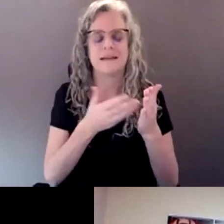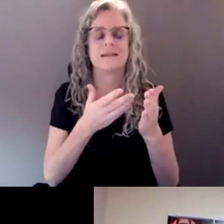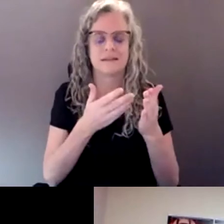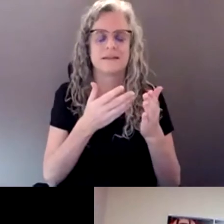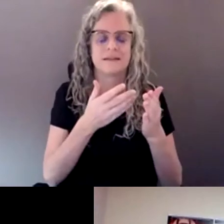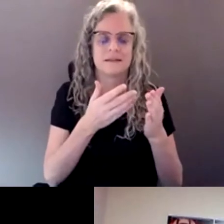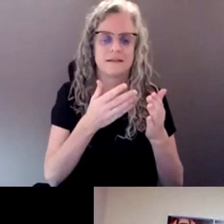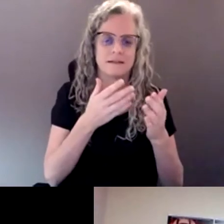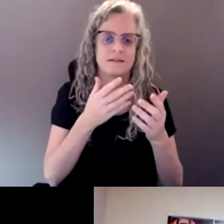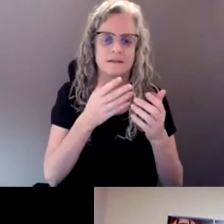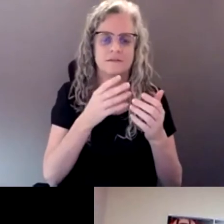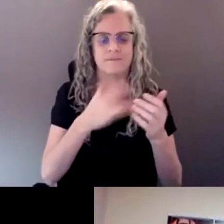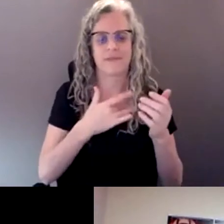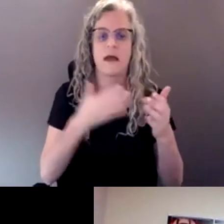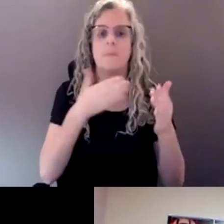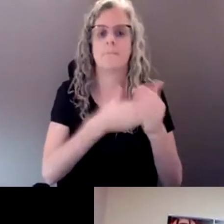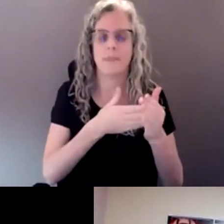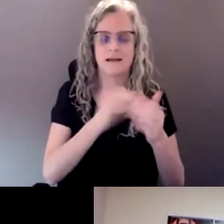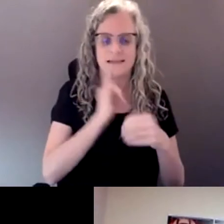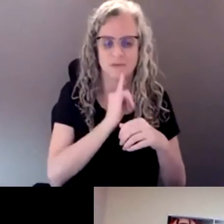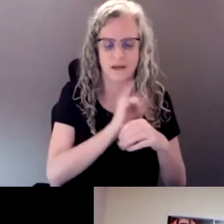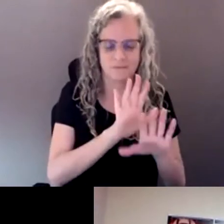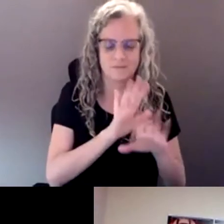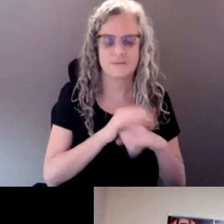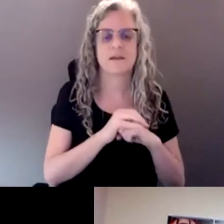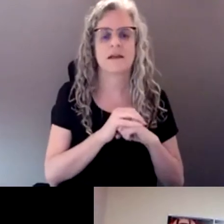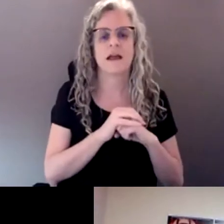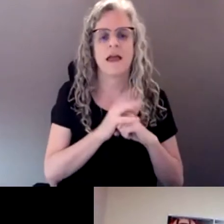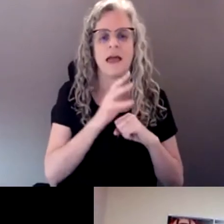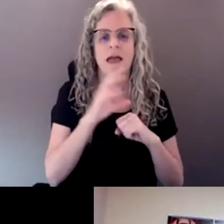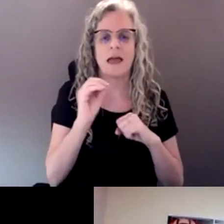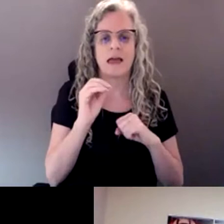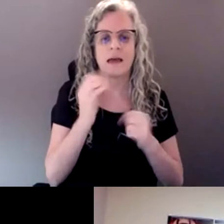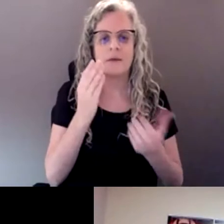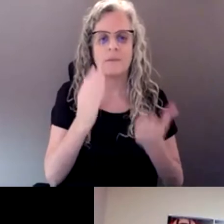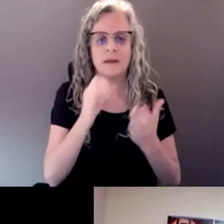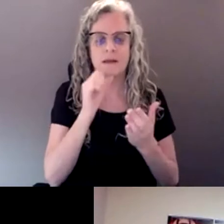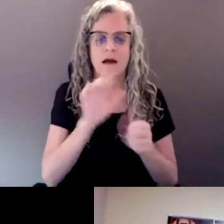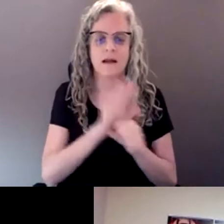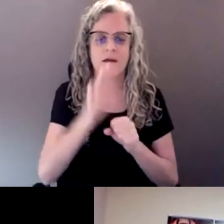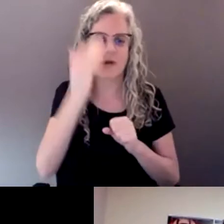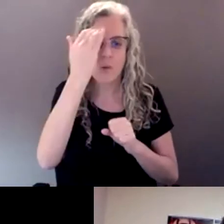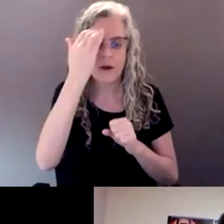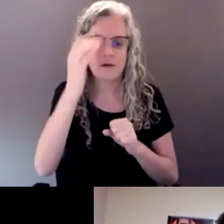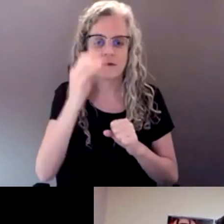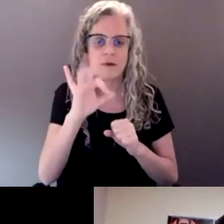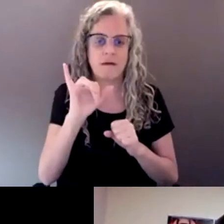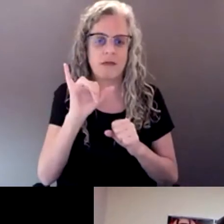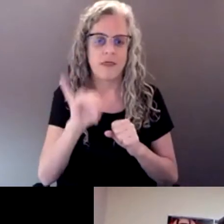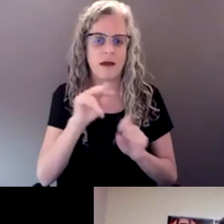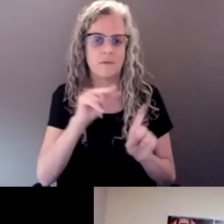not a great enough awareness of or perspective of this